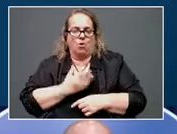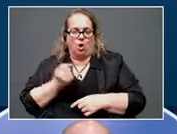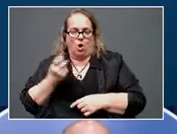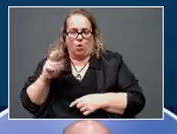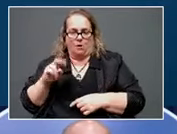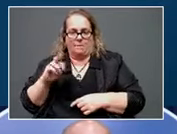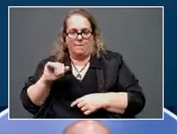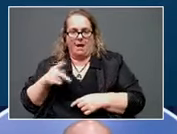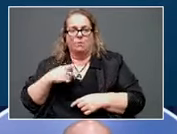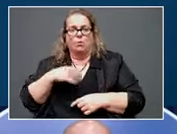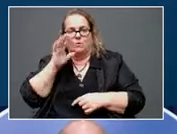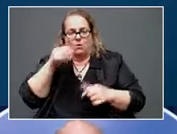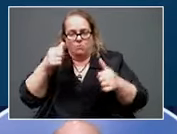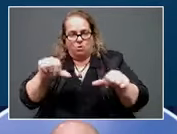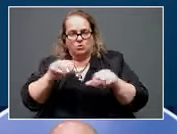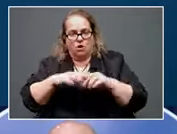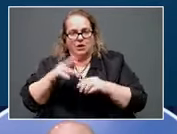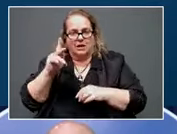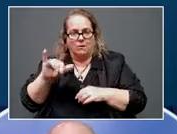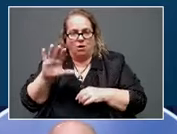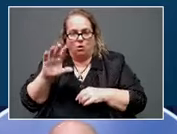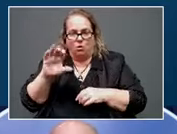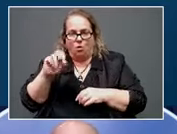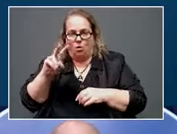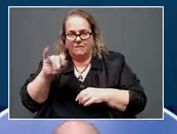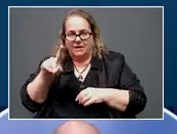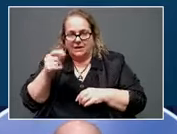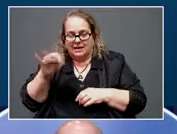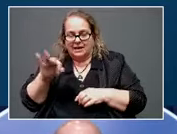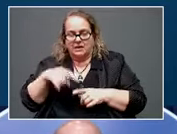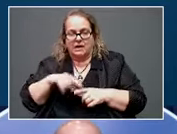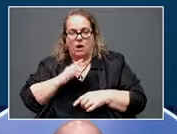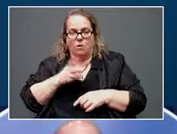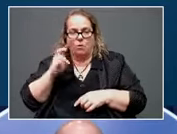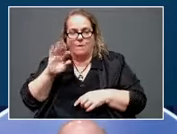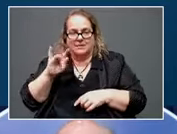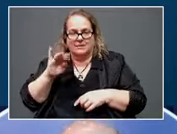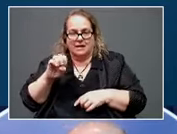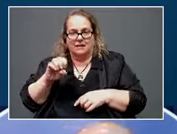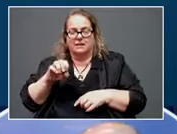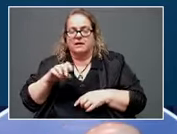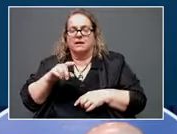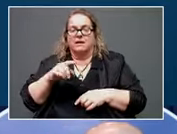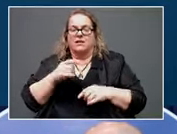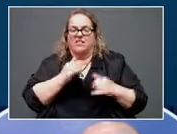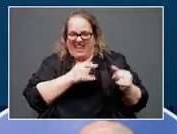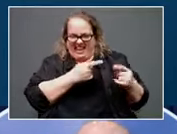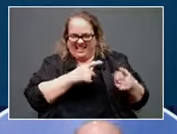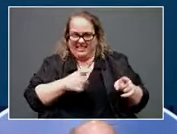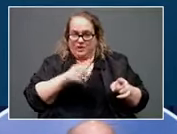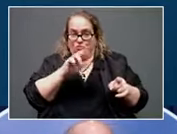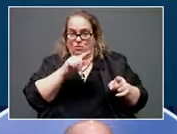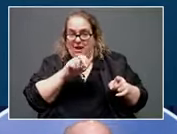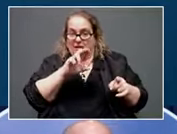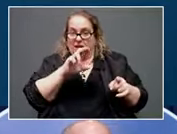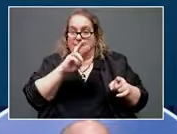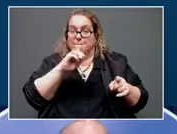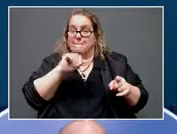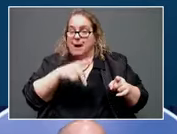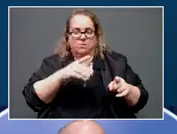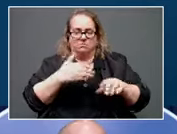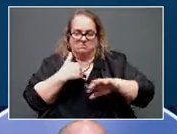KY COVID-19 on our website. We'll take down the incidence rate map, so that won't be there anymore, and we'll replace it with this